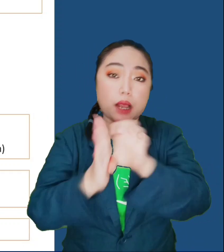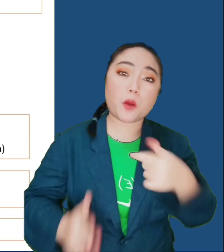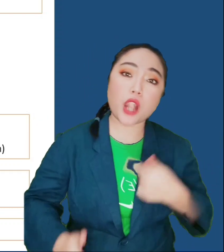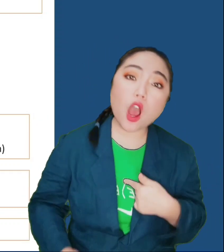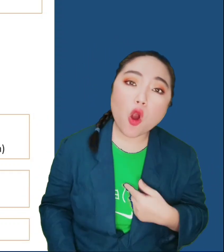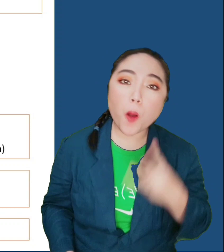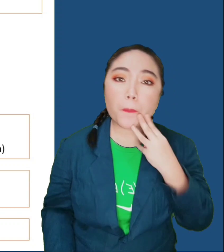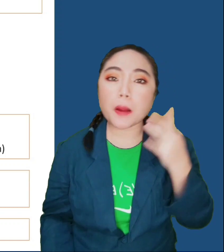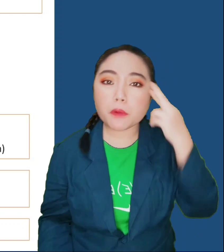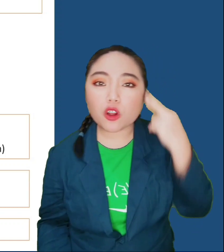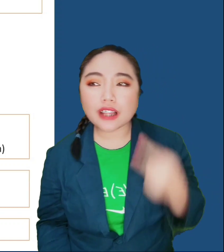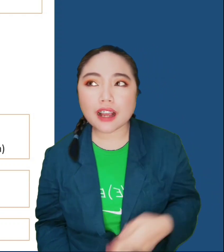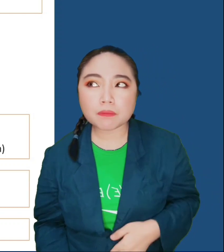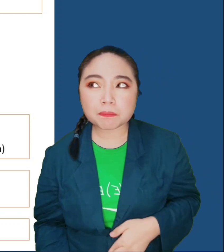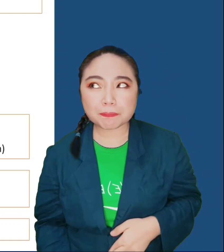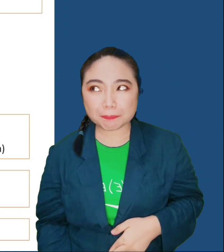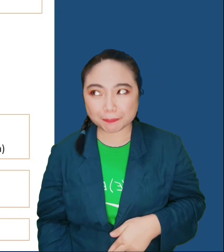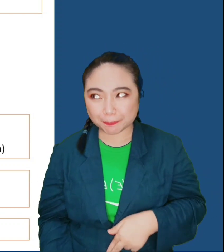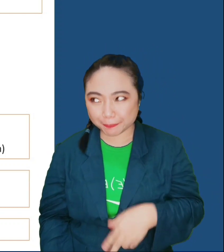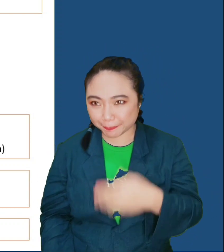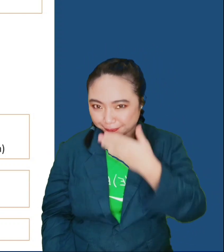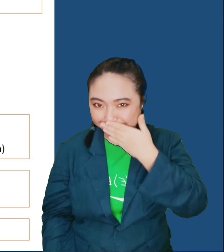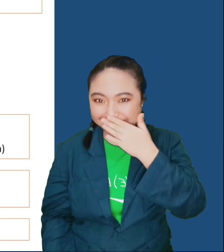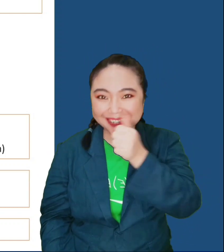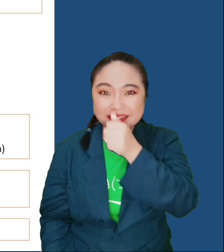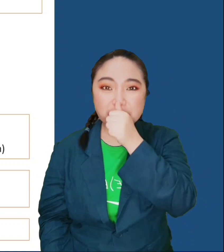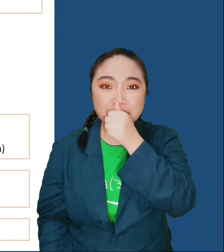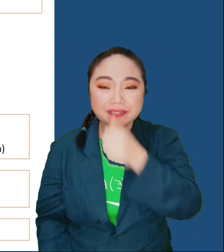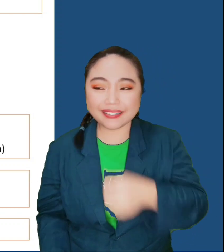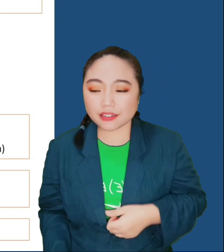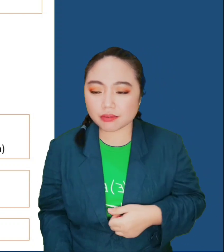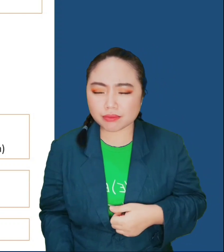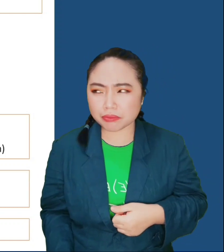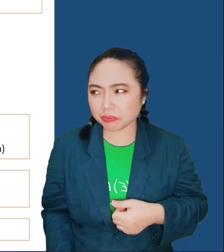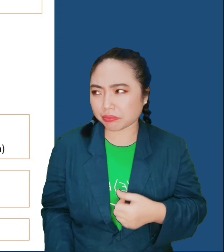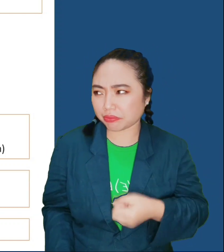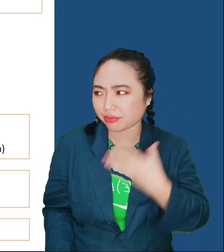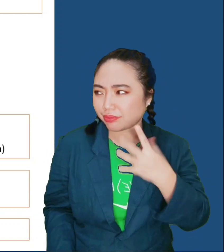the mass is the same. For example, me, Ma'am Rada,